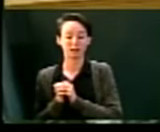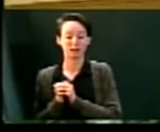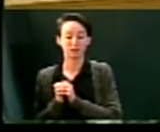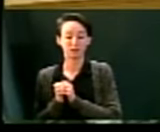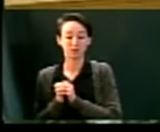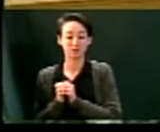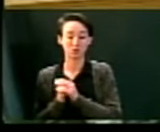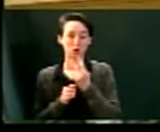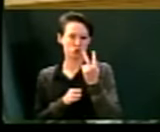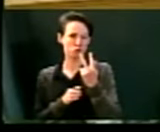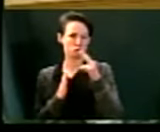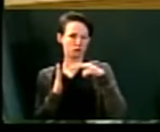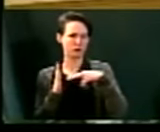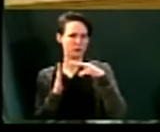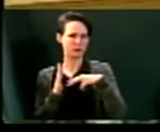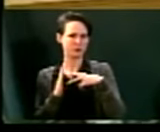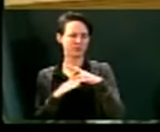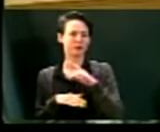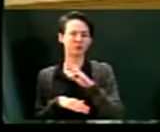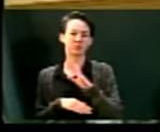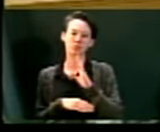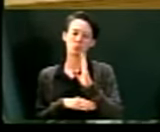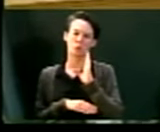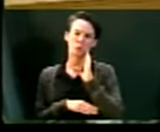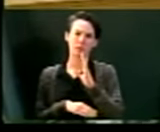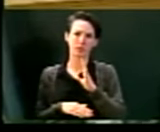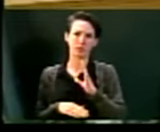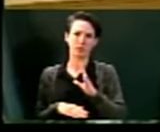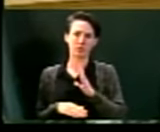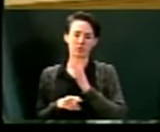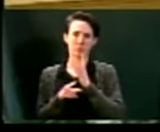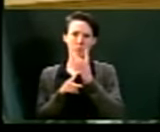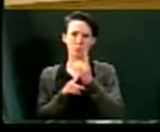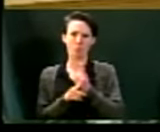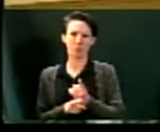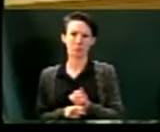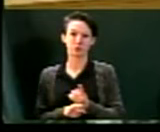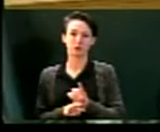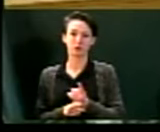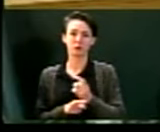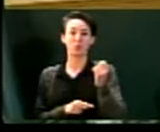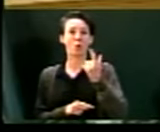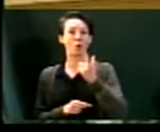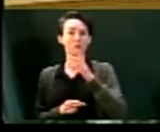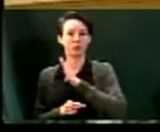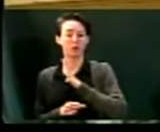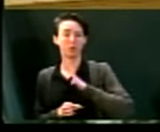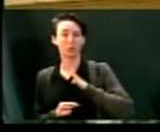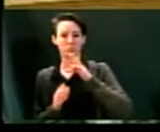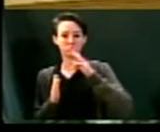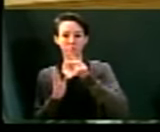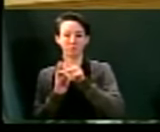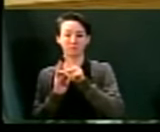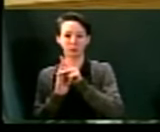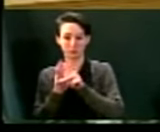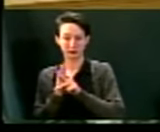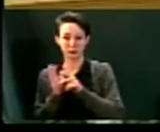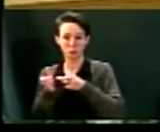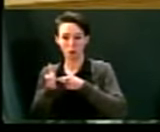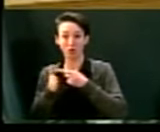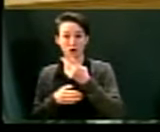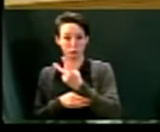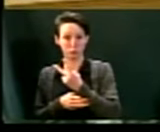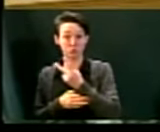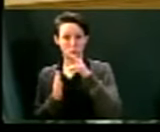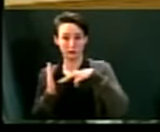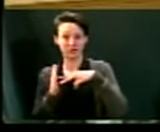two readings would certainly be proper since all of the board's policies do require two readings, unless